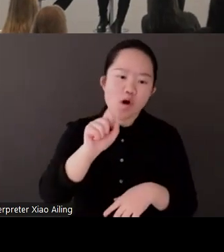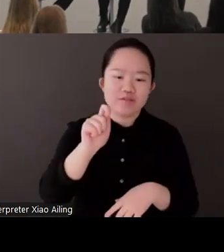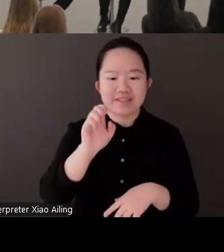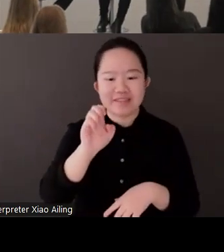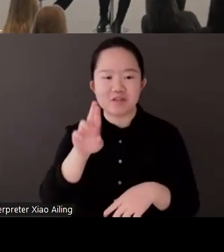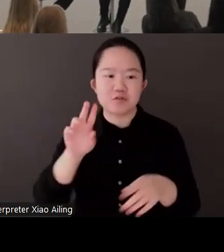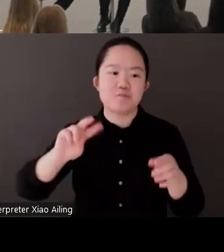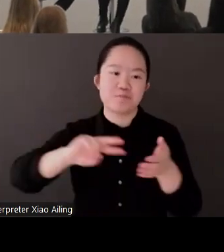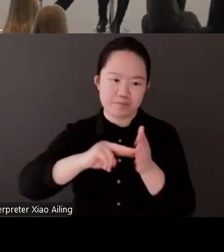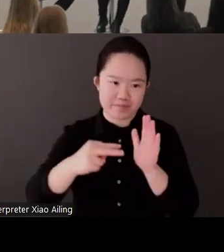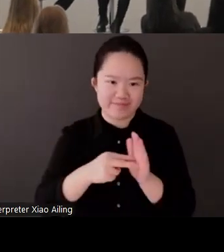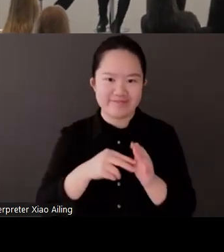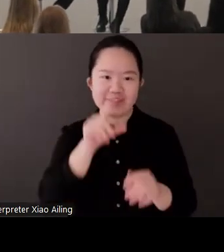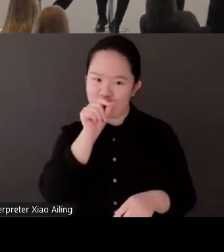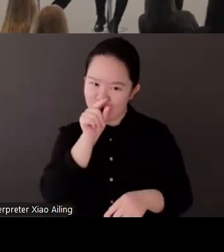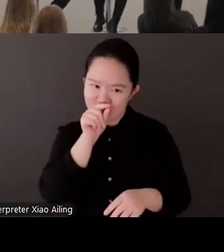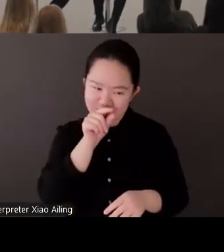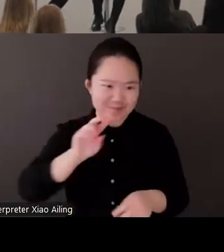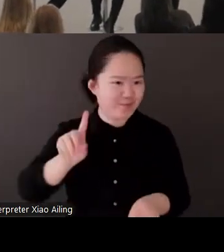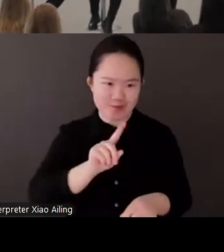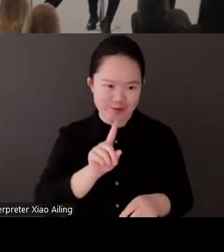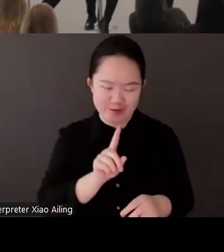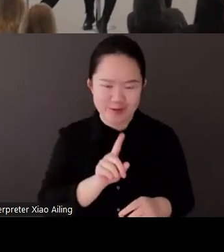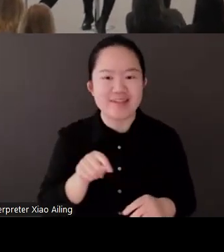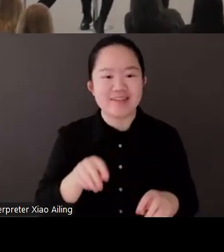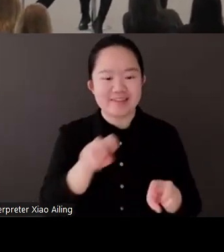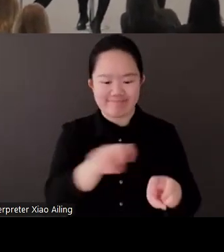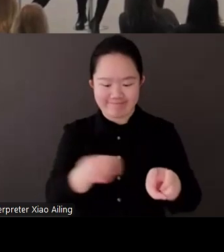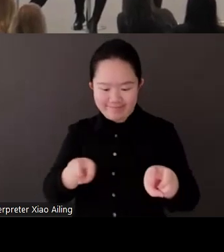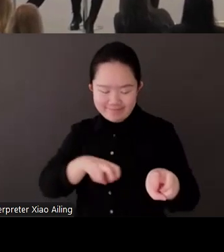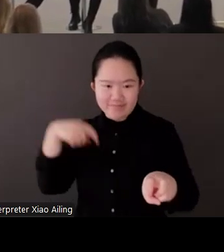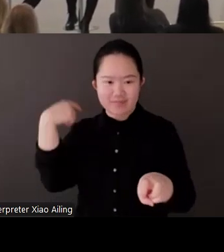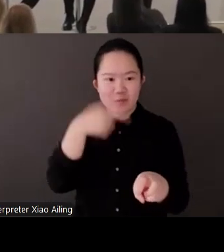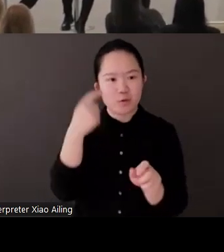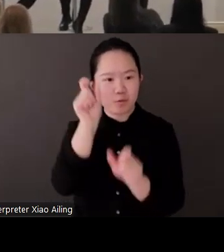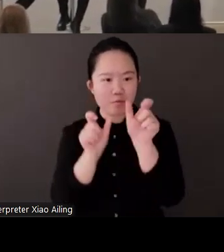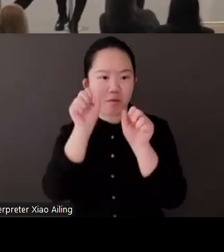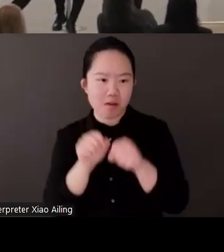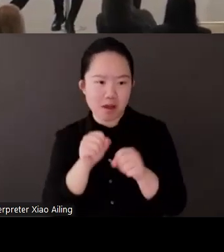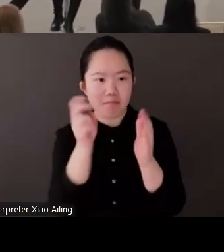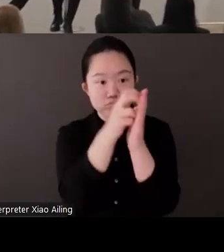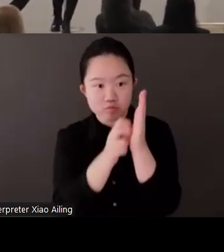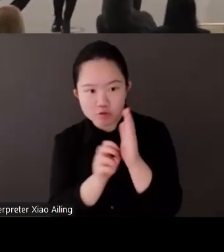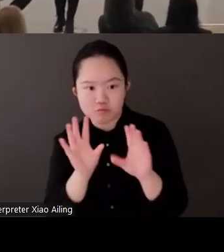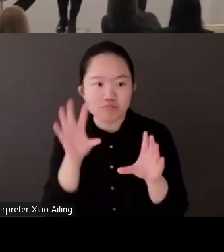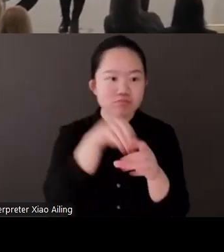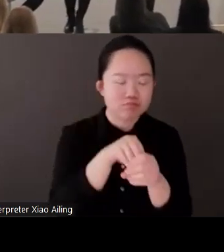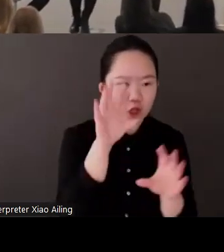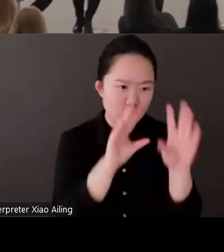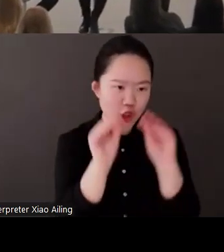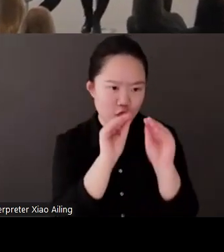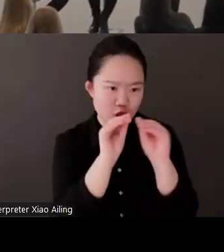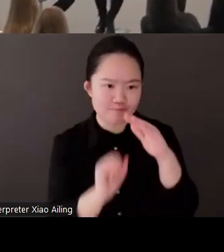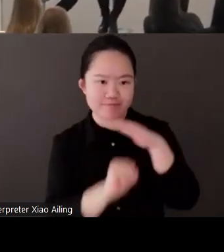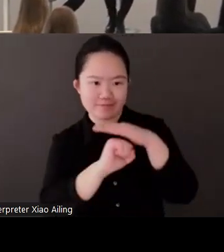Well, so if you would kindly leave the microphone to Timo, so he has a chance to also respond to the question. What's the main reason